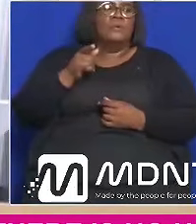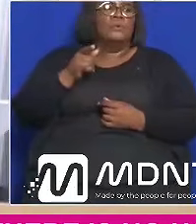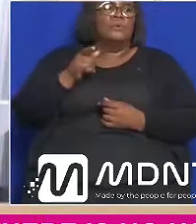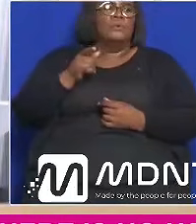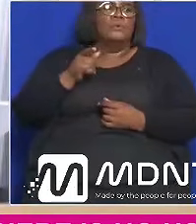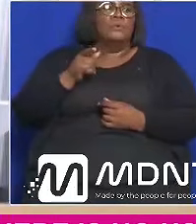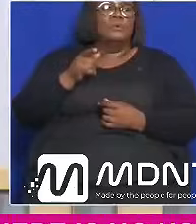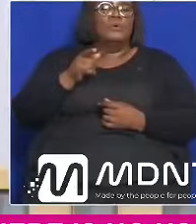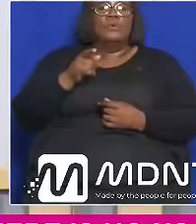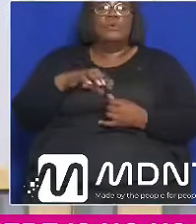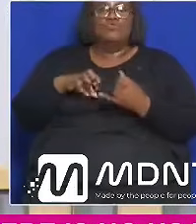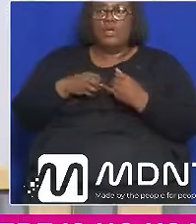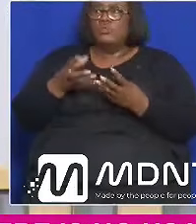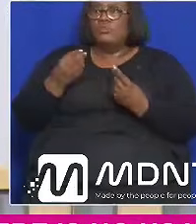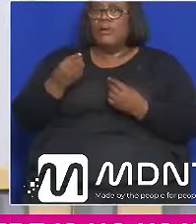loan.